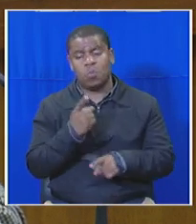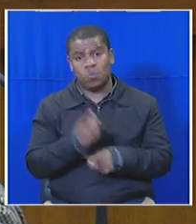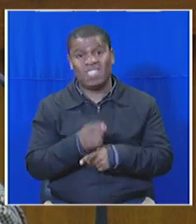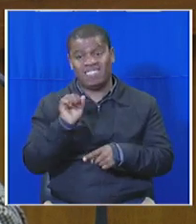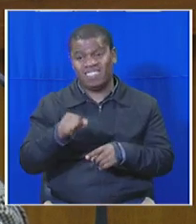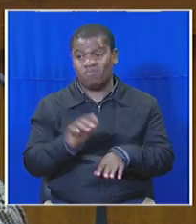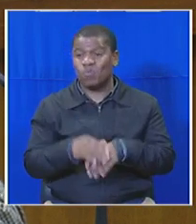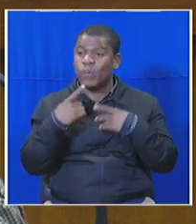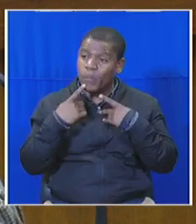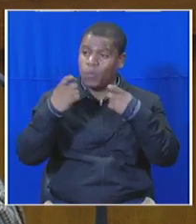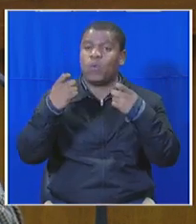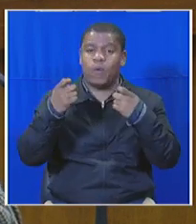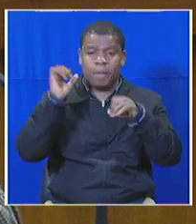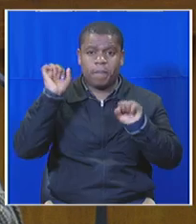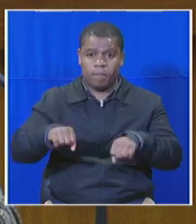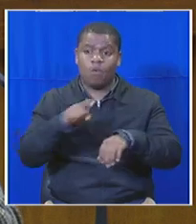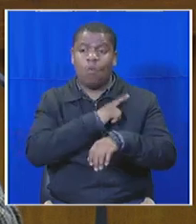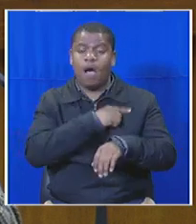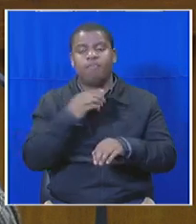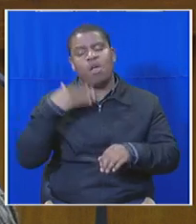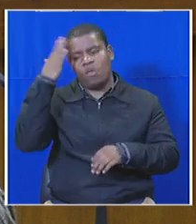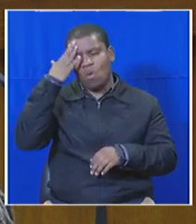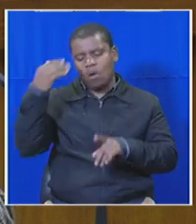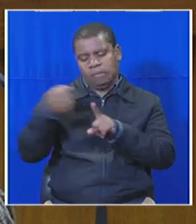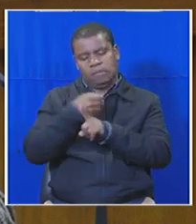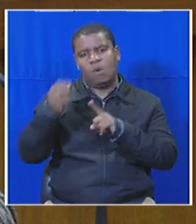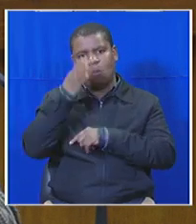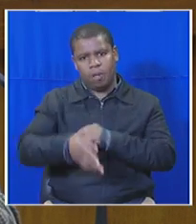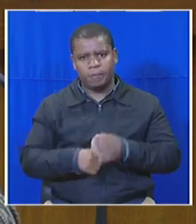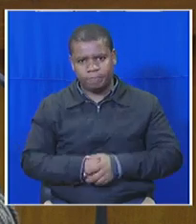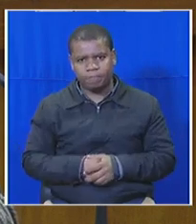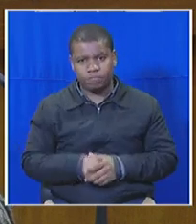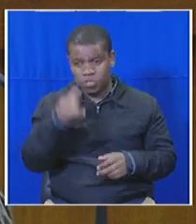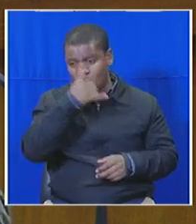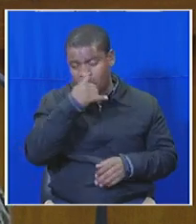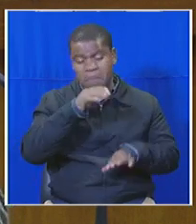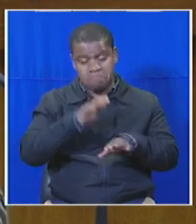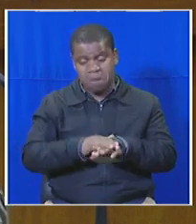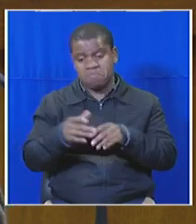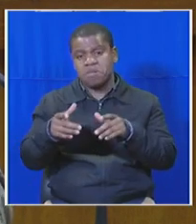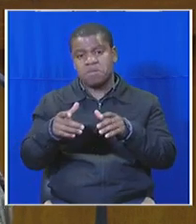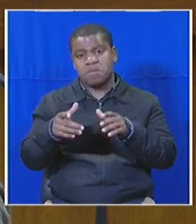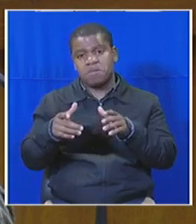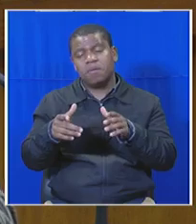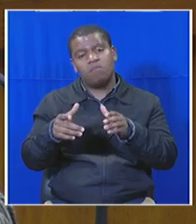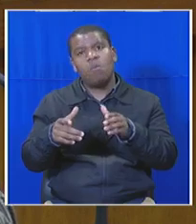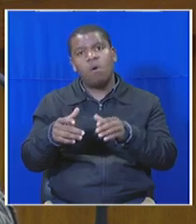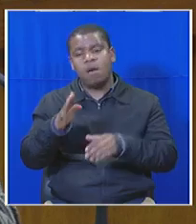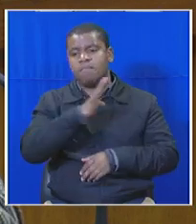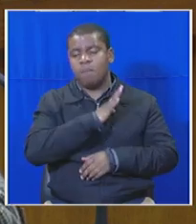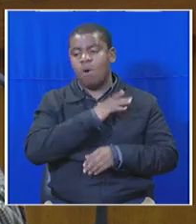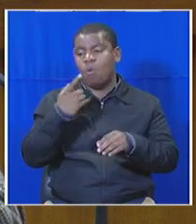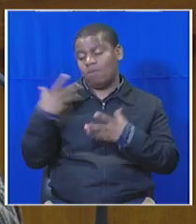speak out. This has only emboldened the criminals who now have our SAPS officers in their